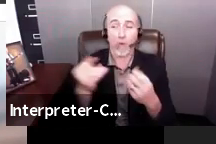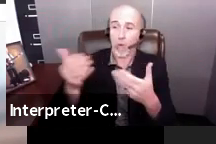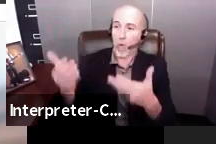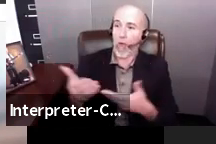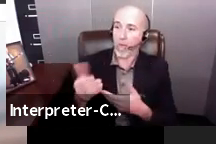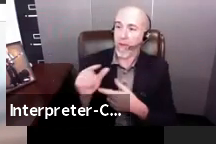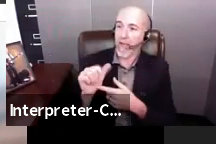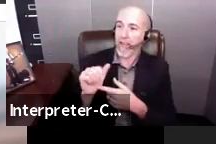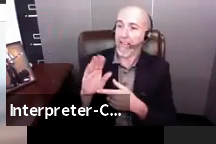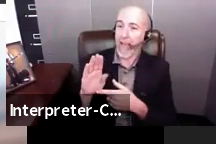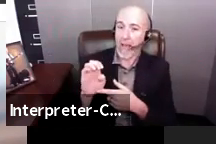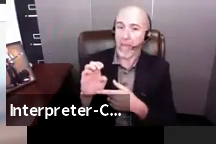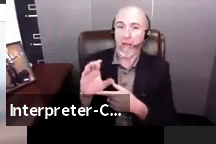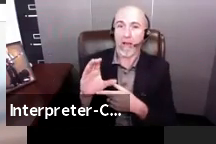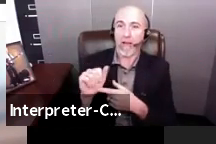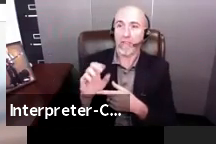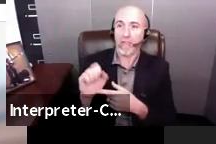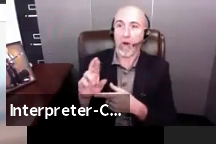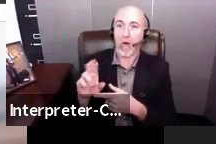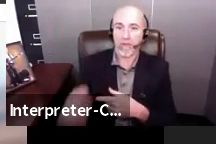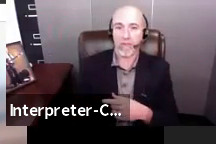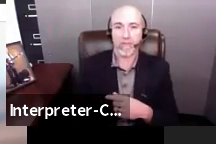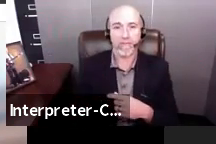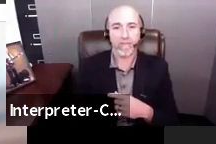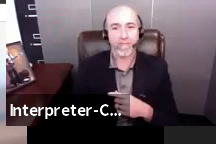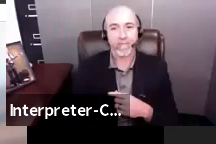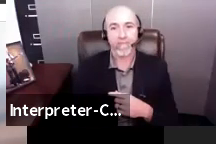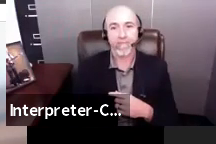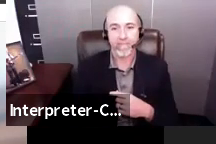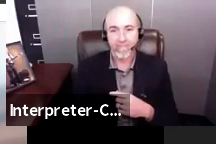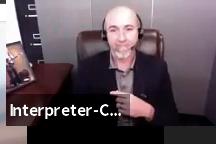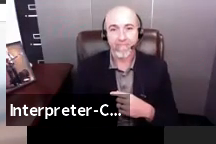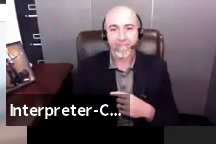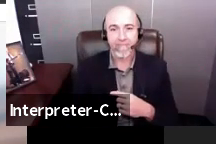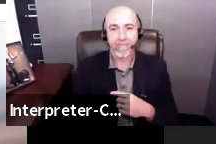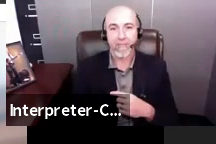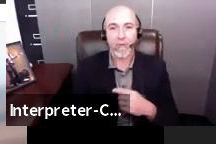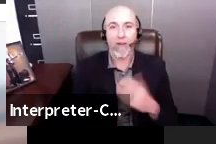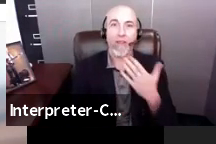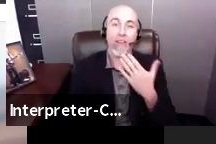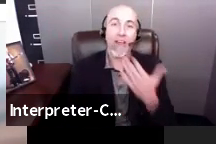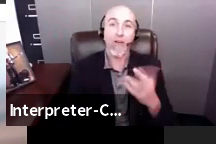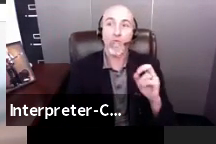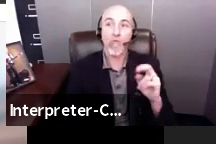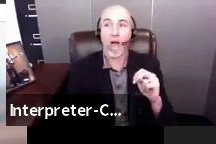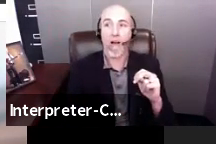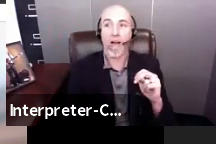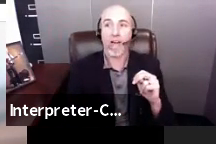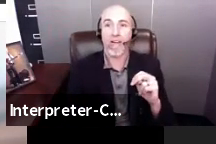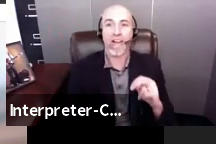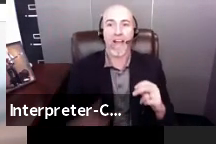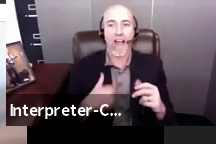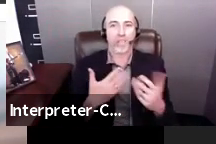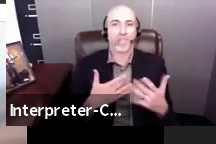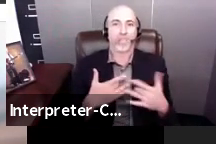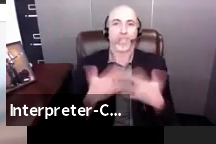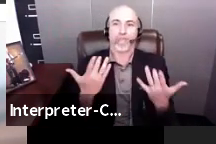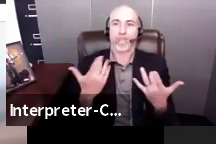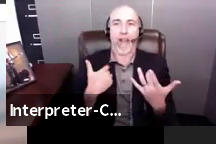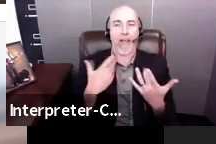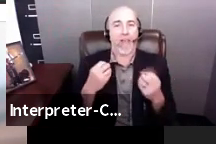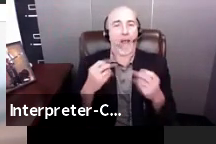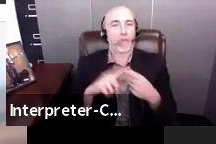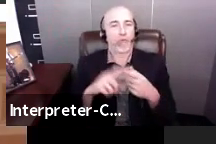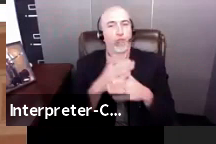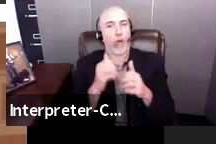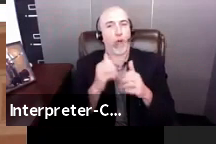Gabe Casares. Thank you, Ron. I am honored to have this opportunity to share with you some brief remarks